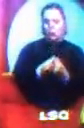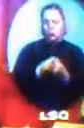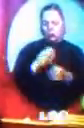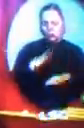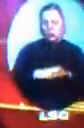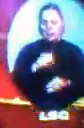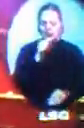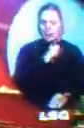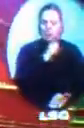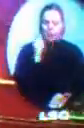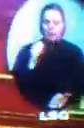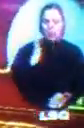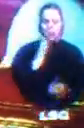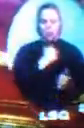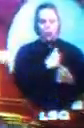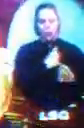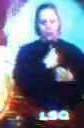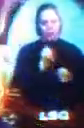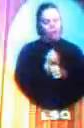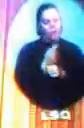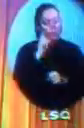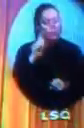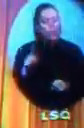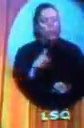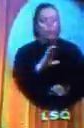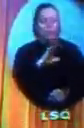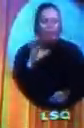veterans have made for Canadians.